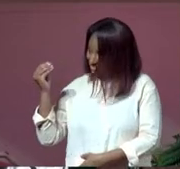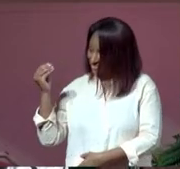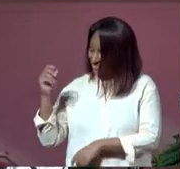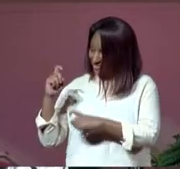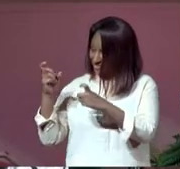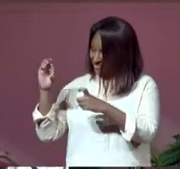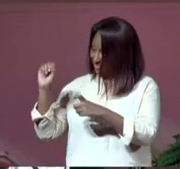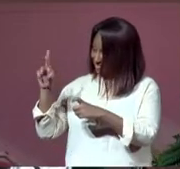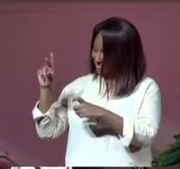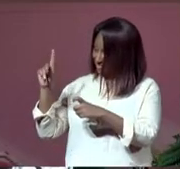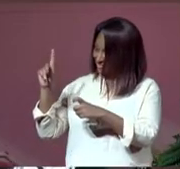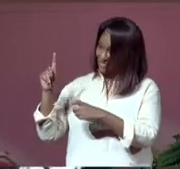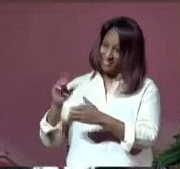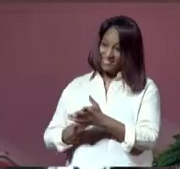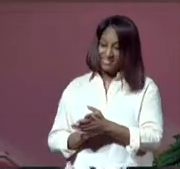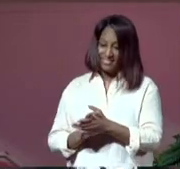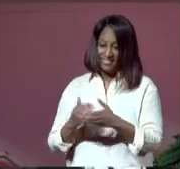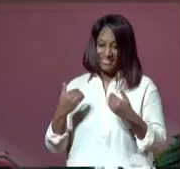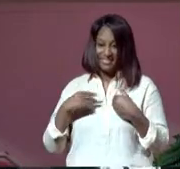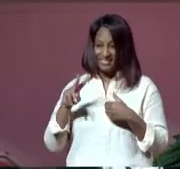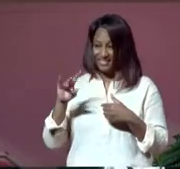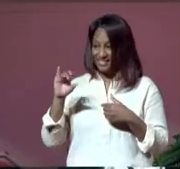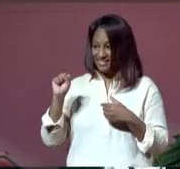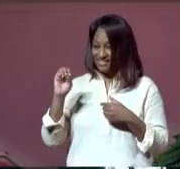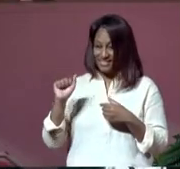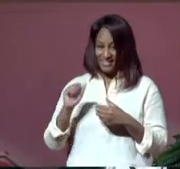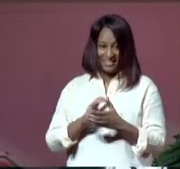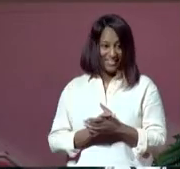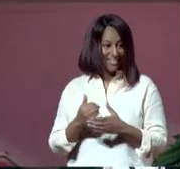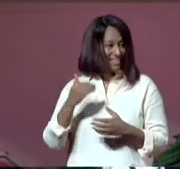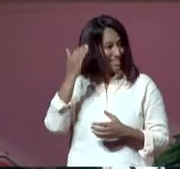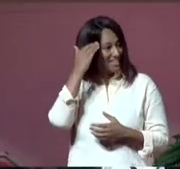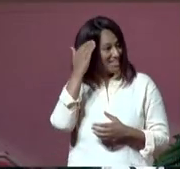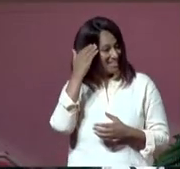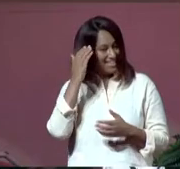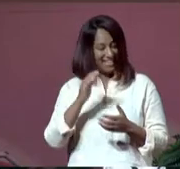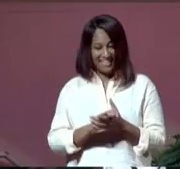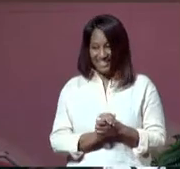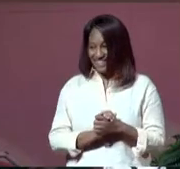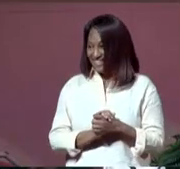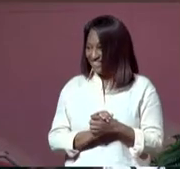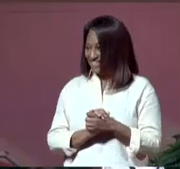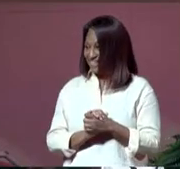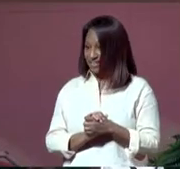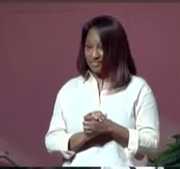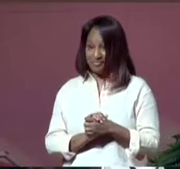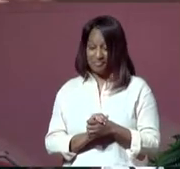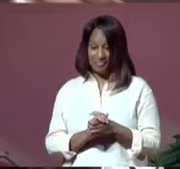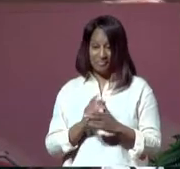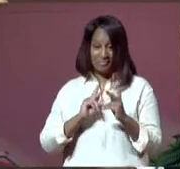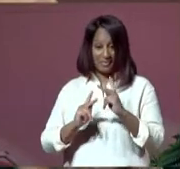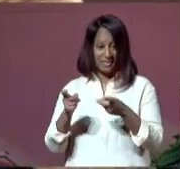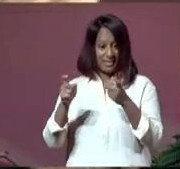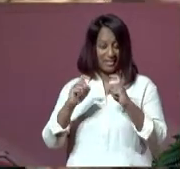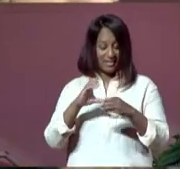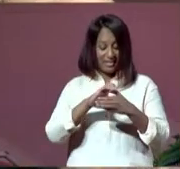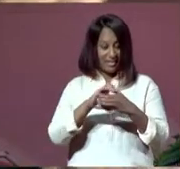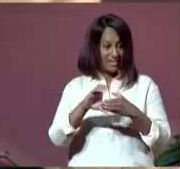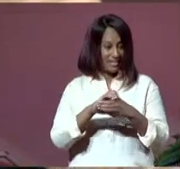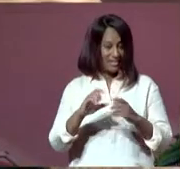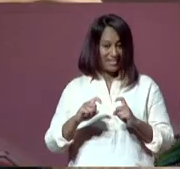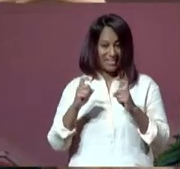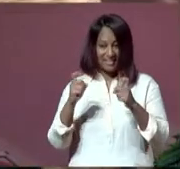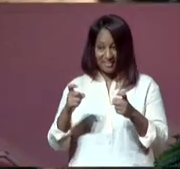and says Visa and all this stuff. And next thing I know, they bring the check. And she gives them the